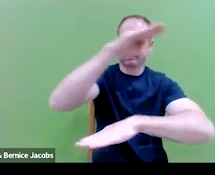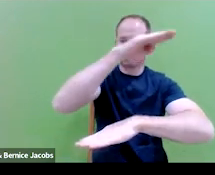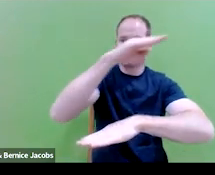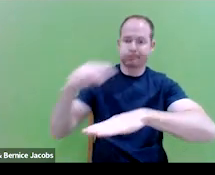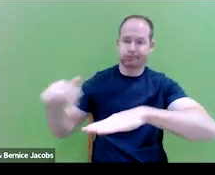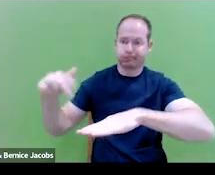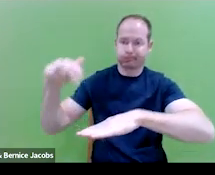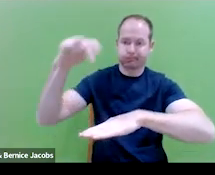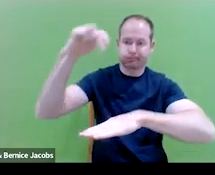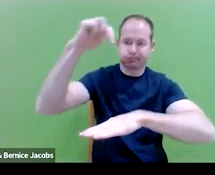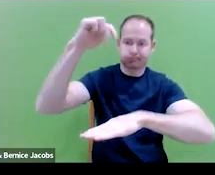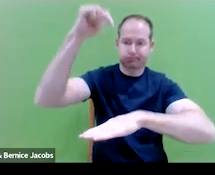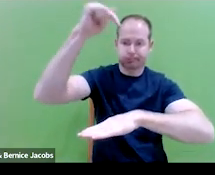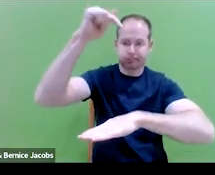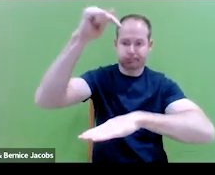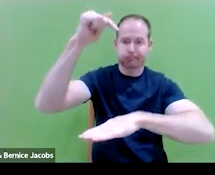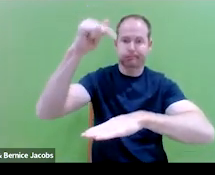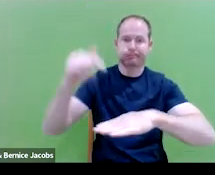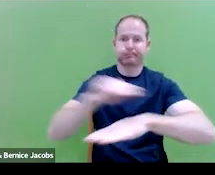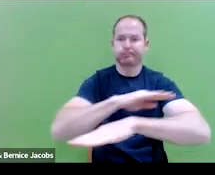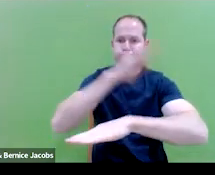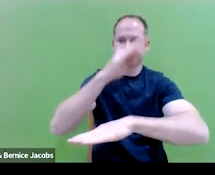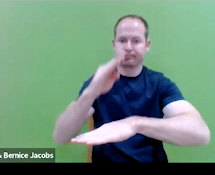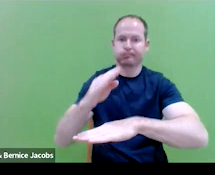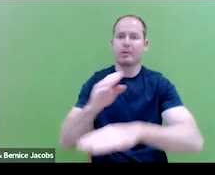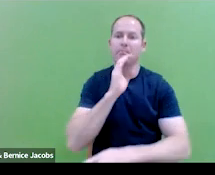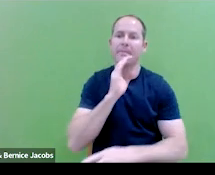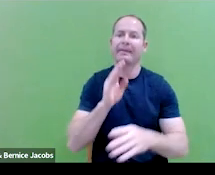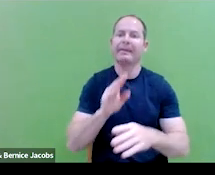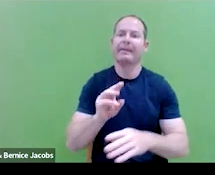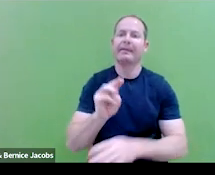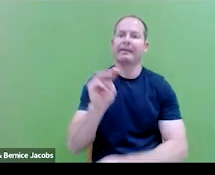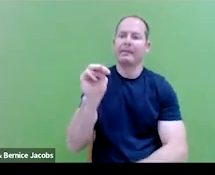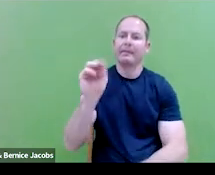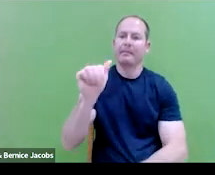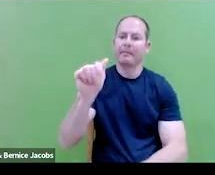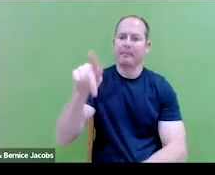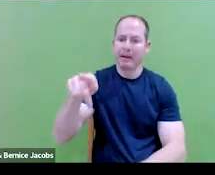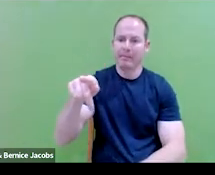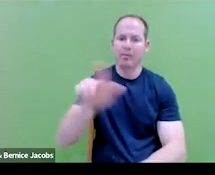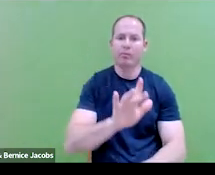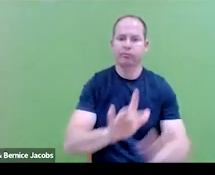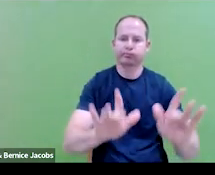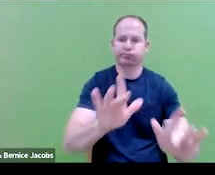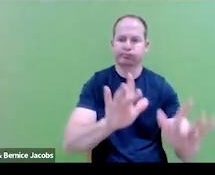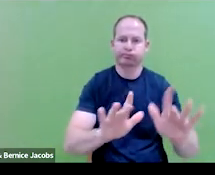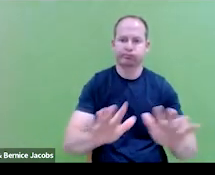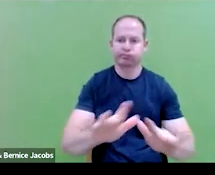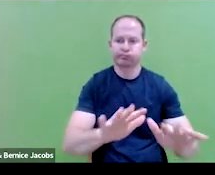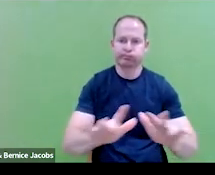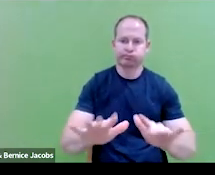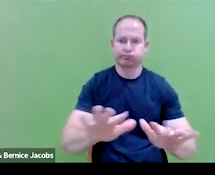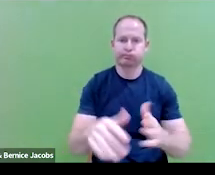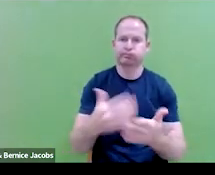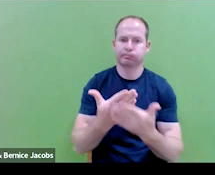It is a tactile map so that people can orientate themselves once they've arrived there. So this is